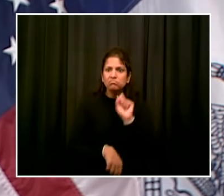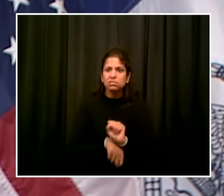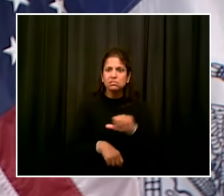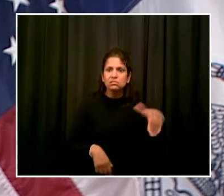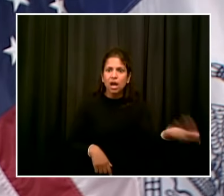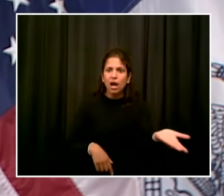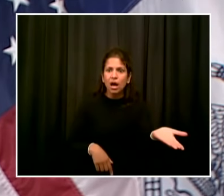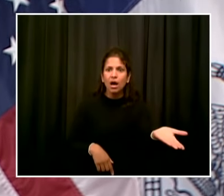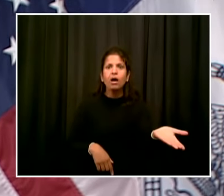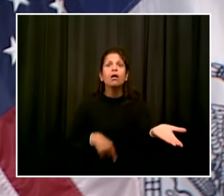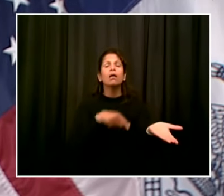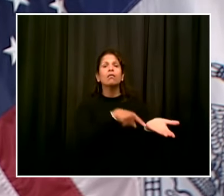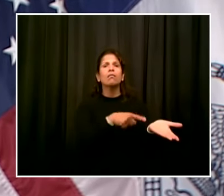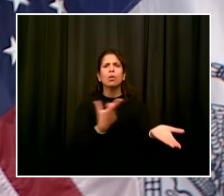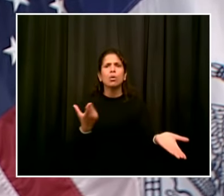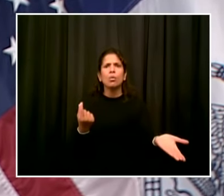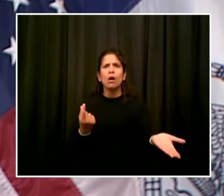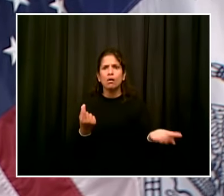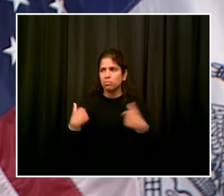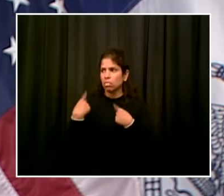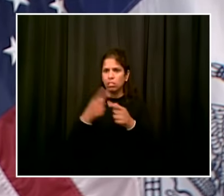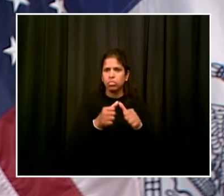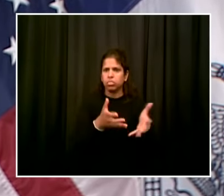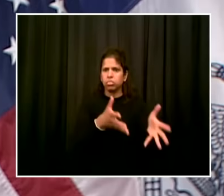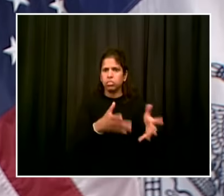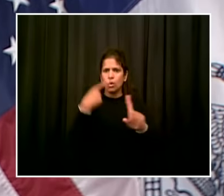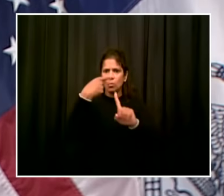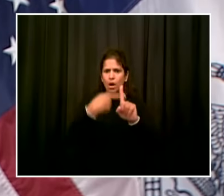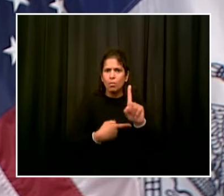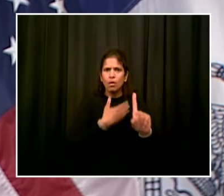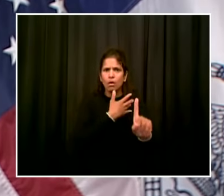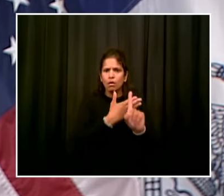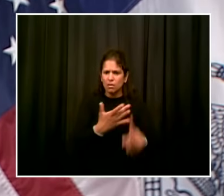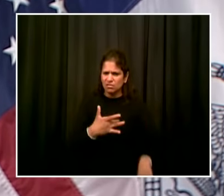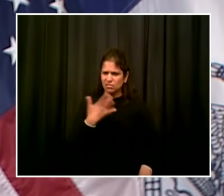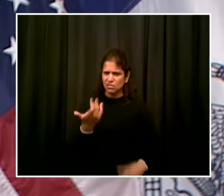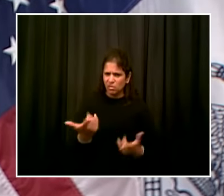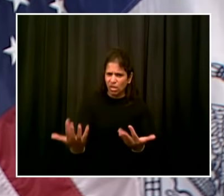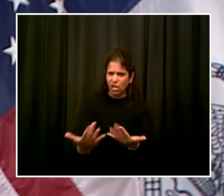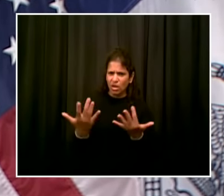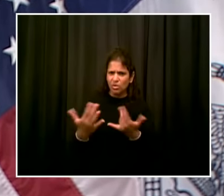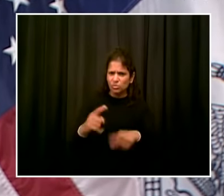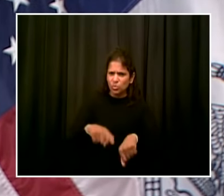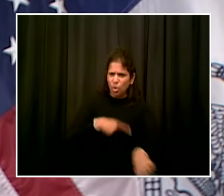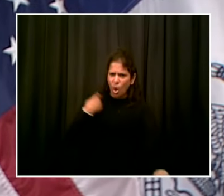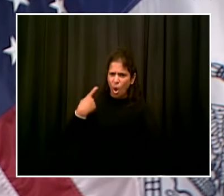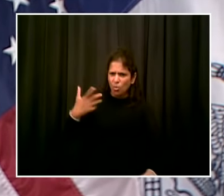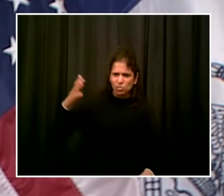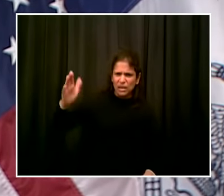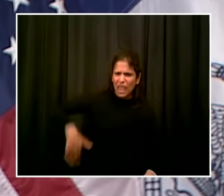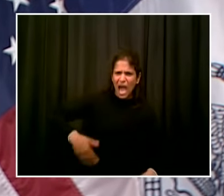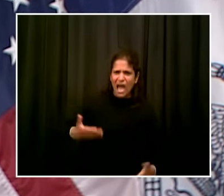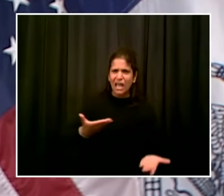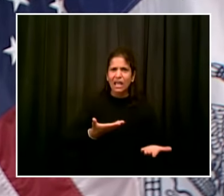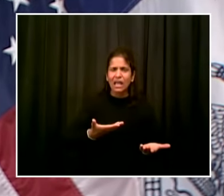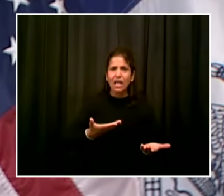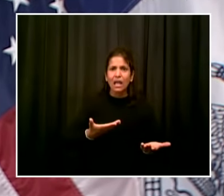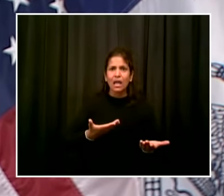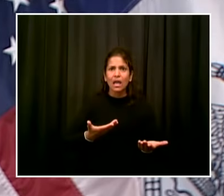is because the Attorney General's office is also investigating. But her office has said that the Force Investigation